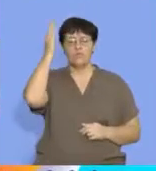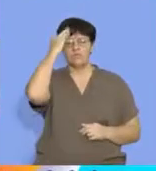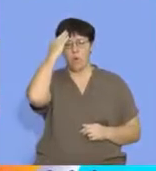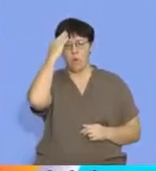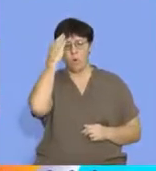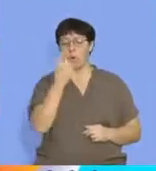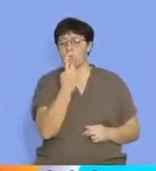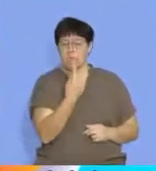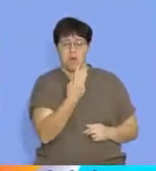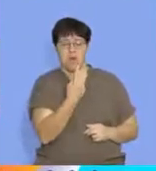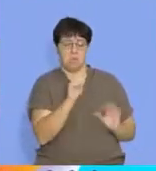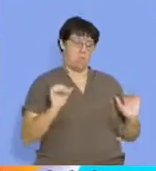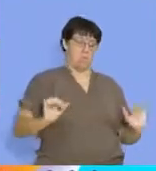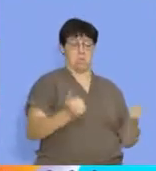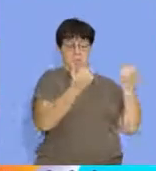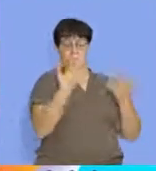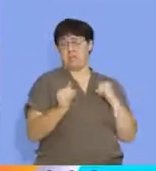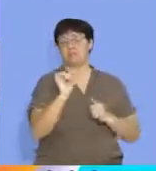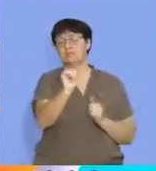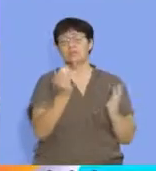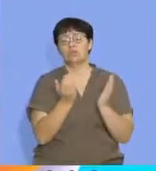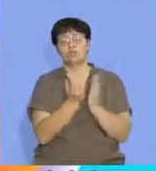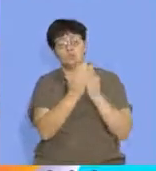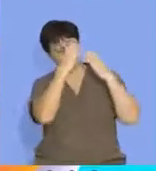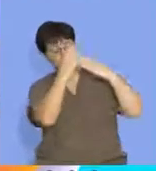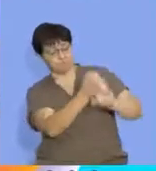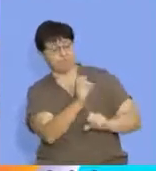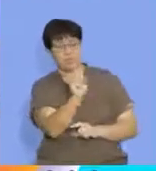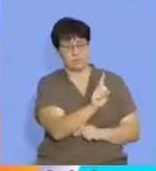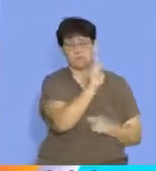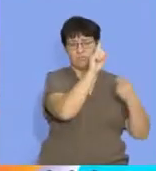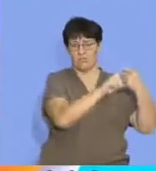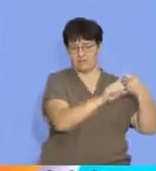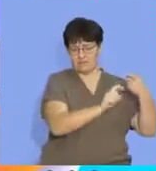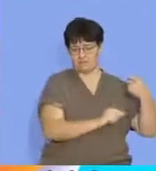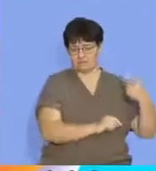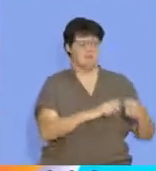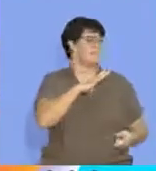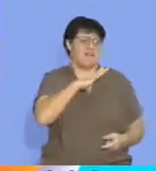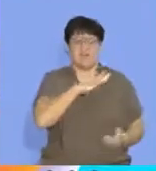need to know one well. Maybe your school, all right, only concentrated